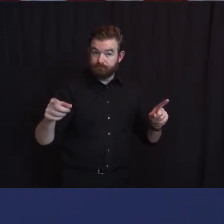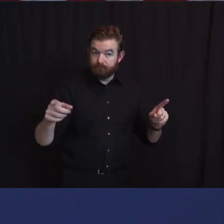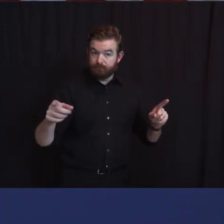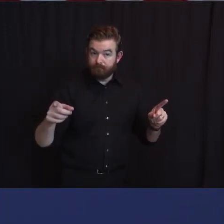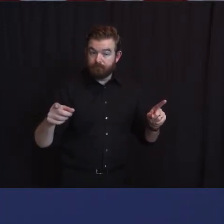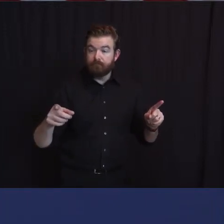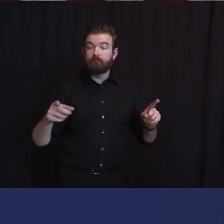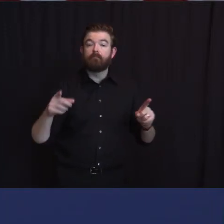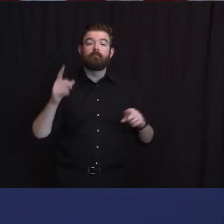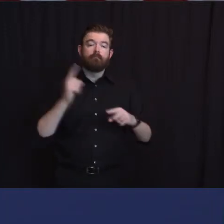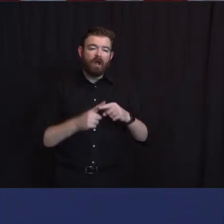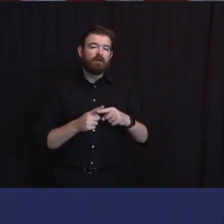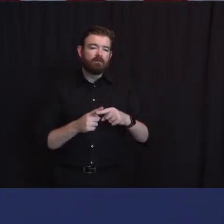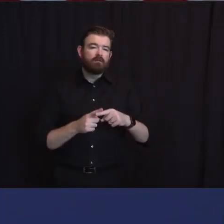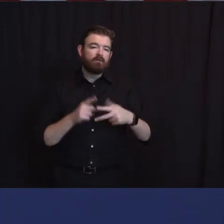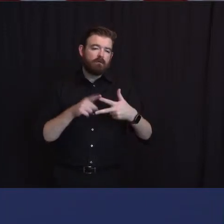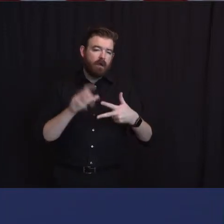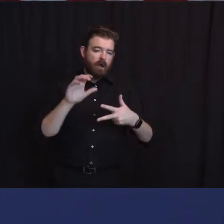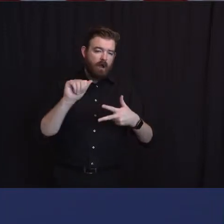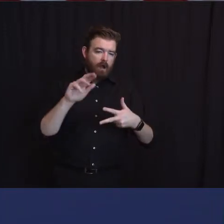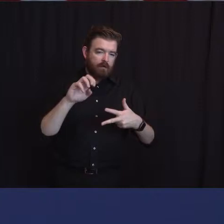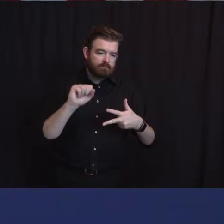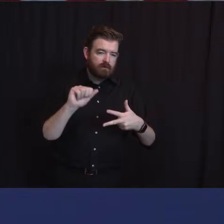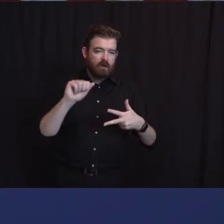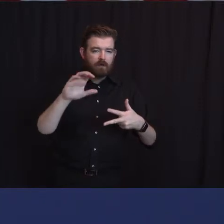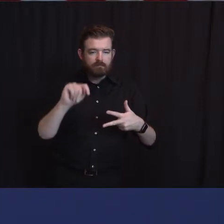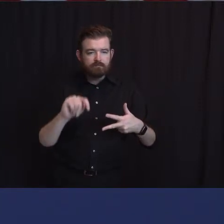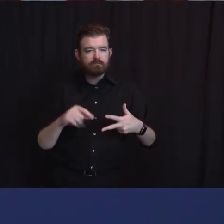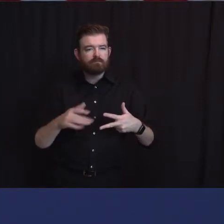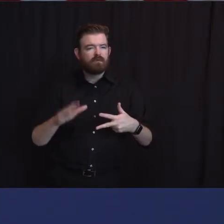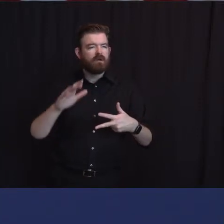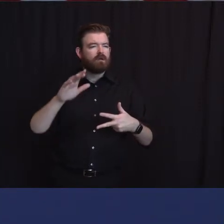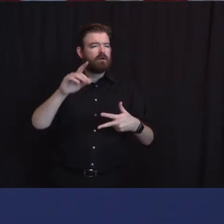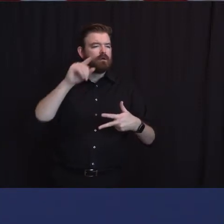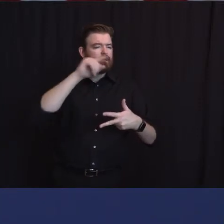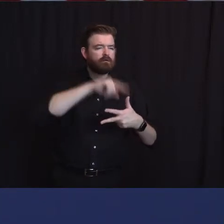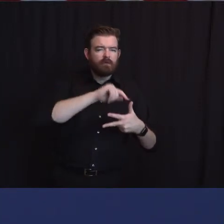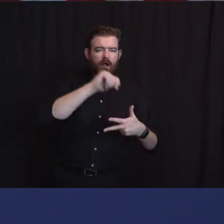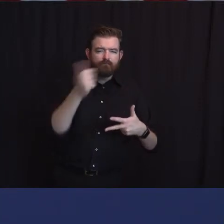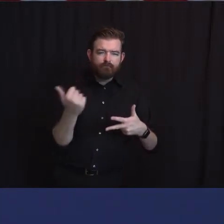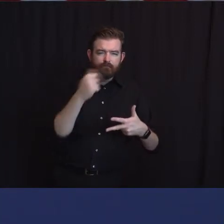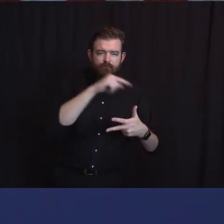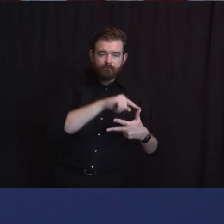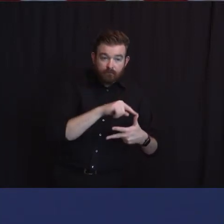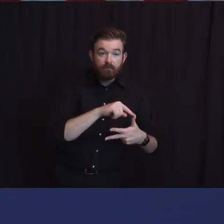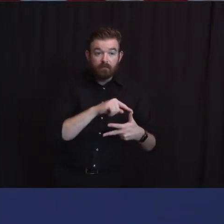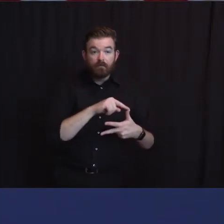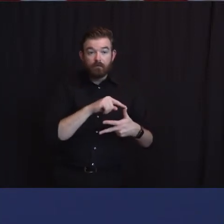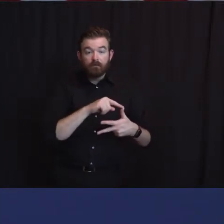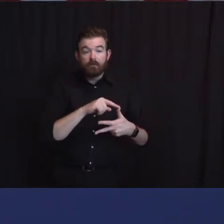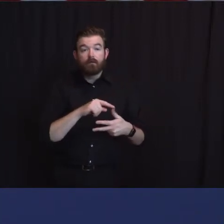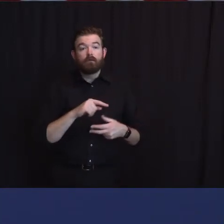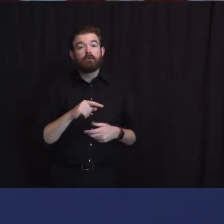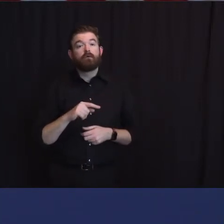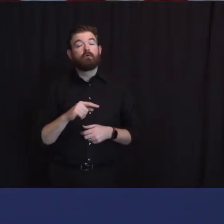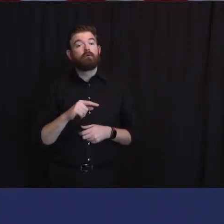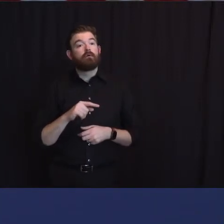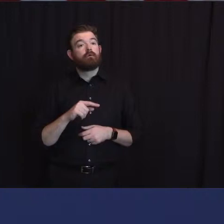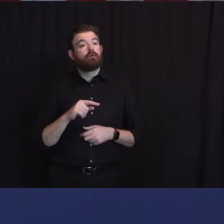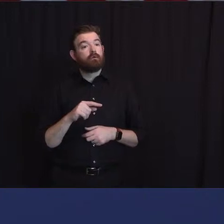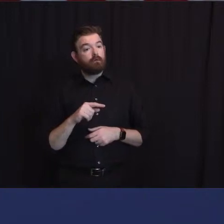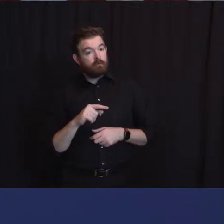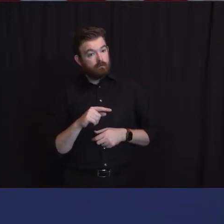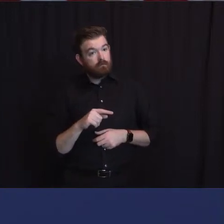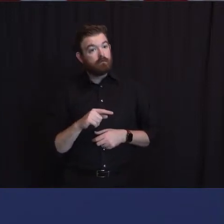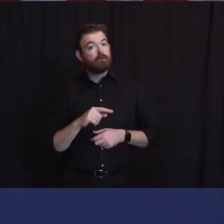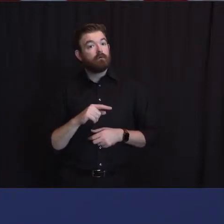the CARISA Act, at least 90% of the state's total ARP-ESSER allocation must be subgranted